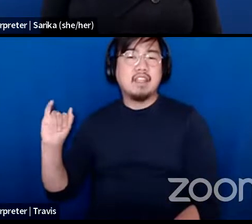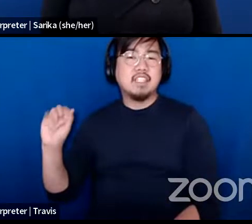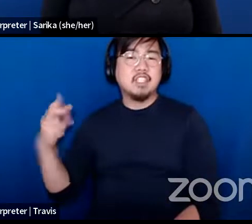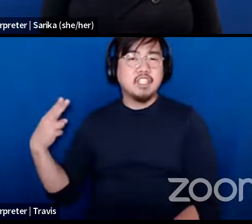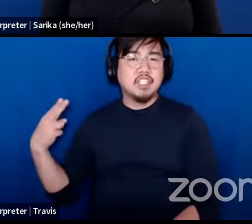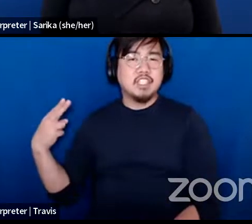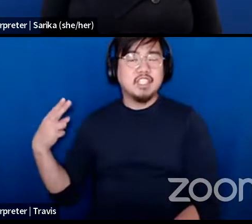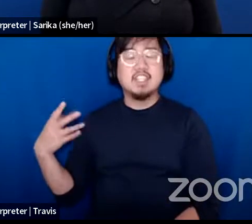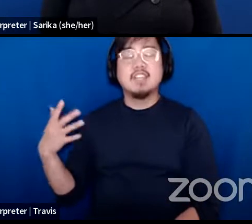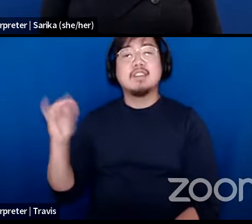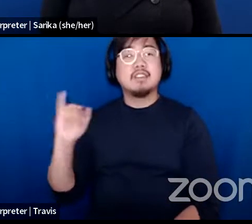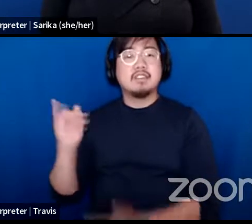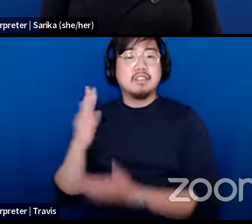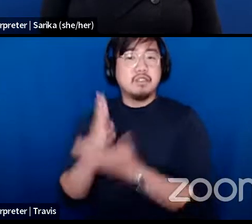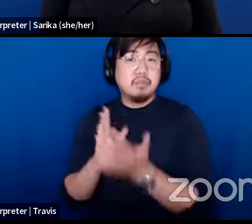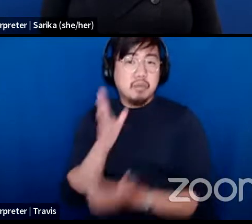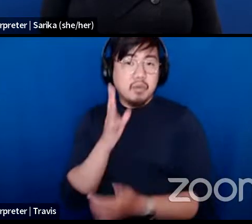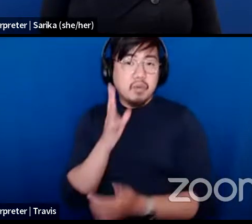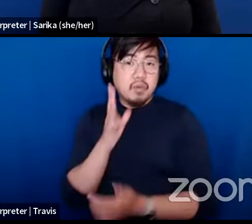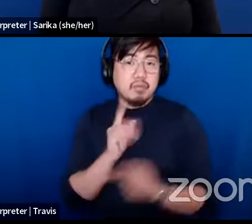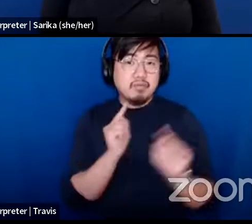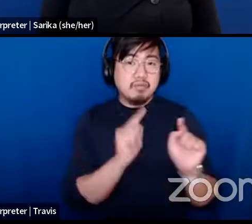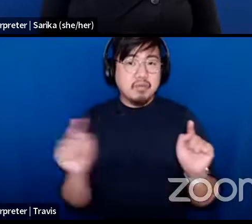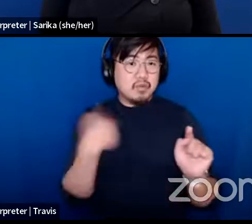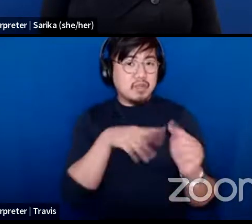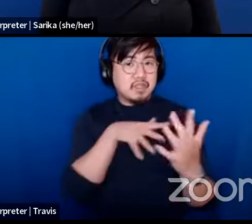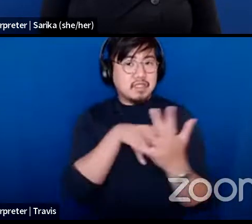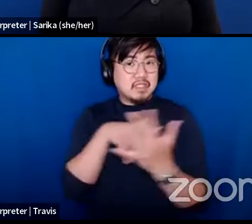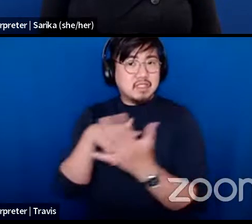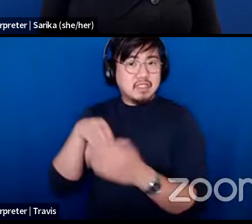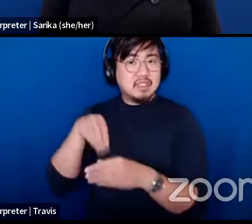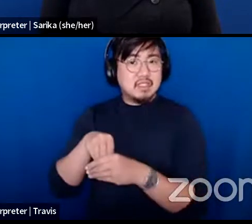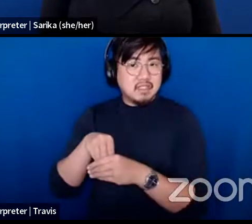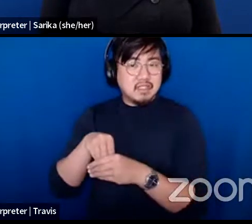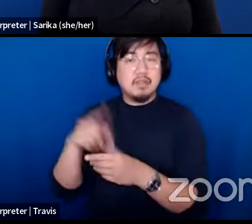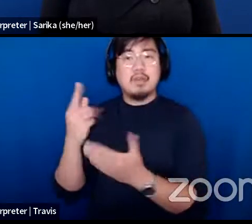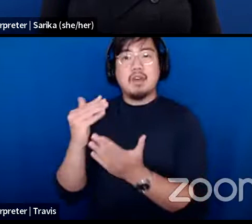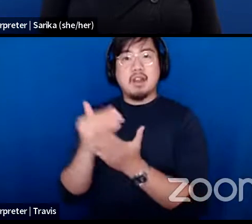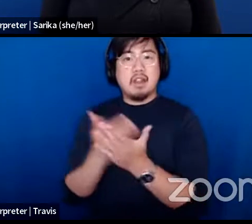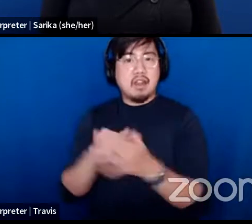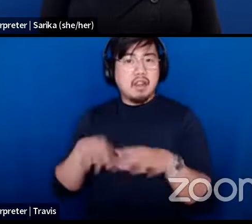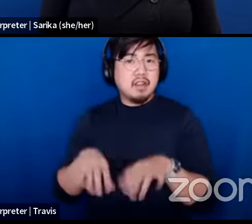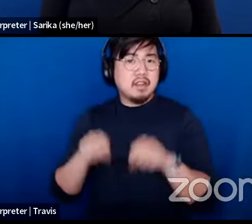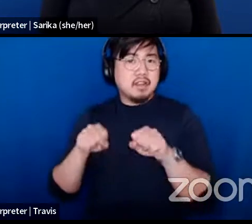actually some of the women that we studied in a course that I took with you